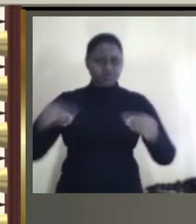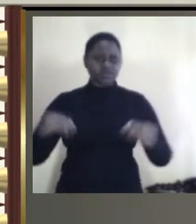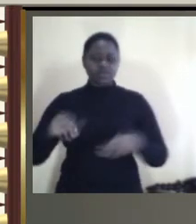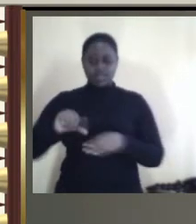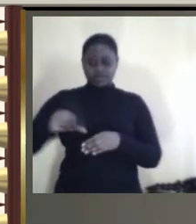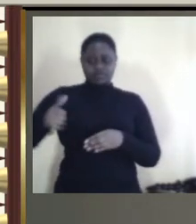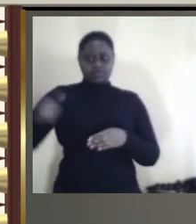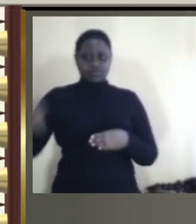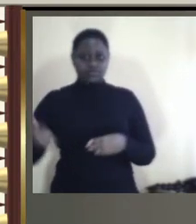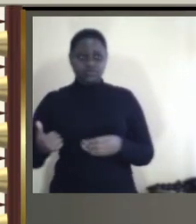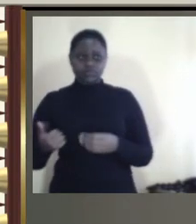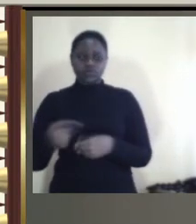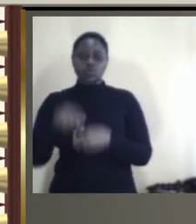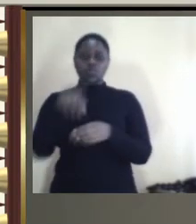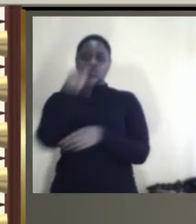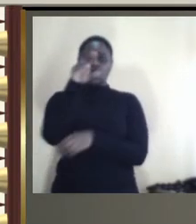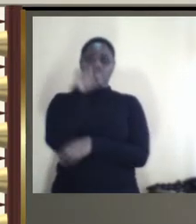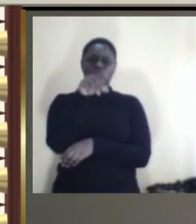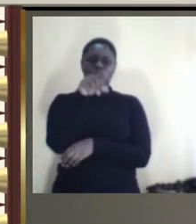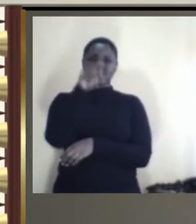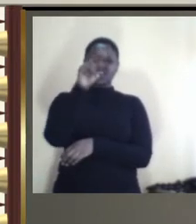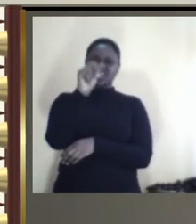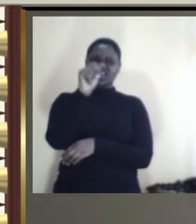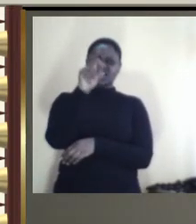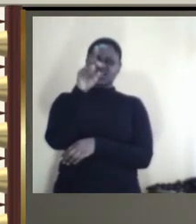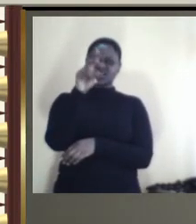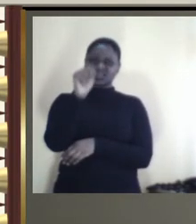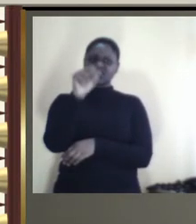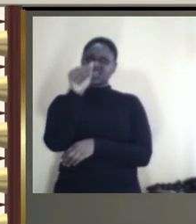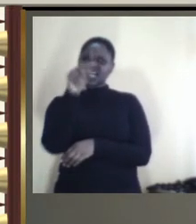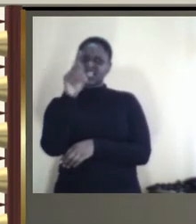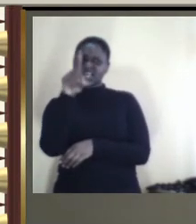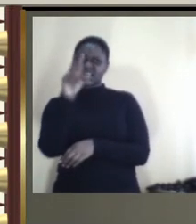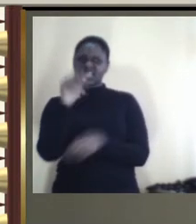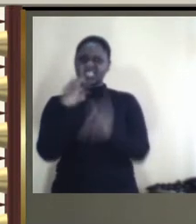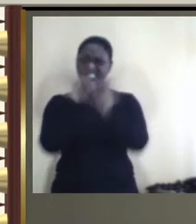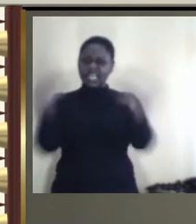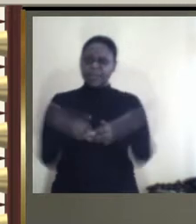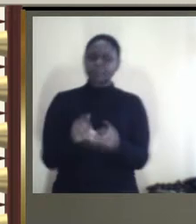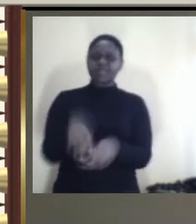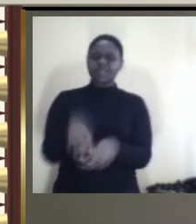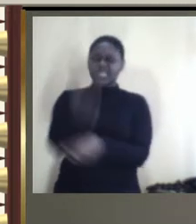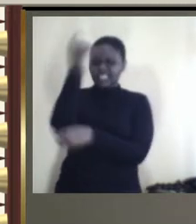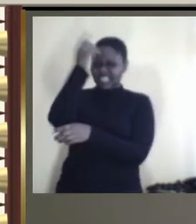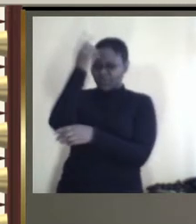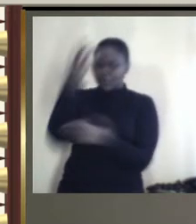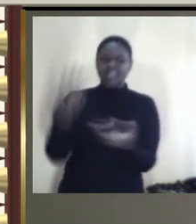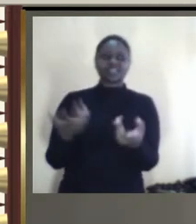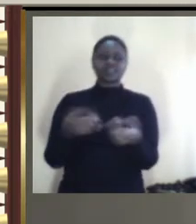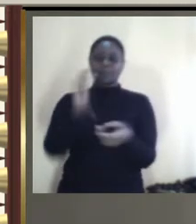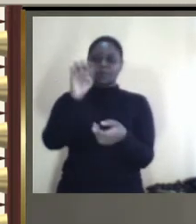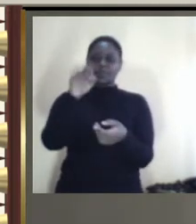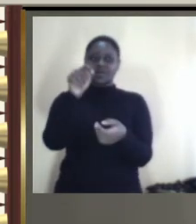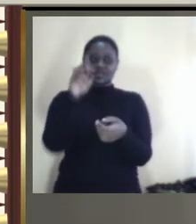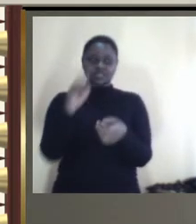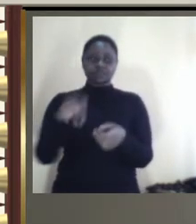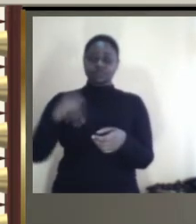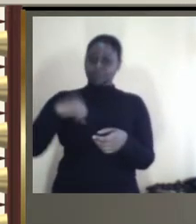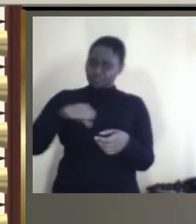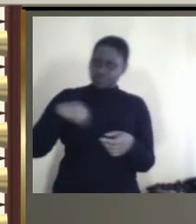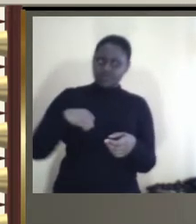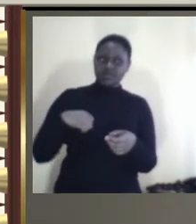to Inaladenu Mzinyati area in Ethekwini Metro. They were planting vegetables for the local